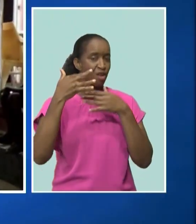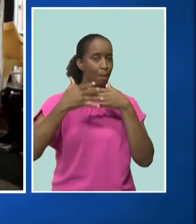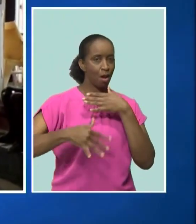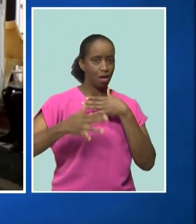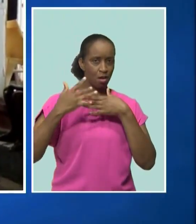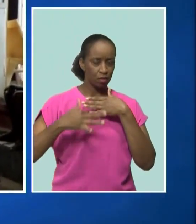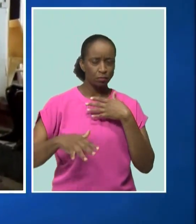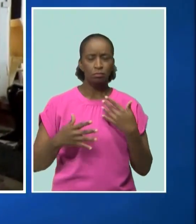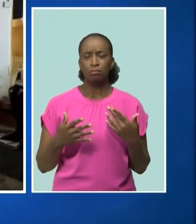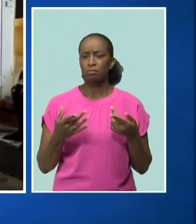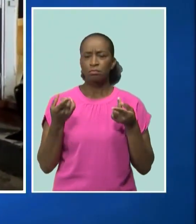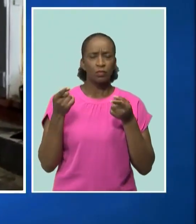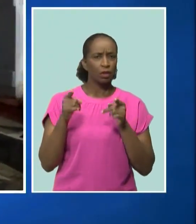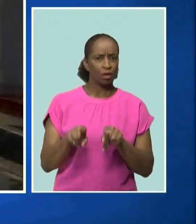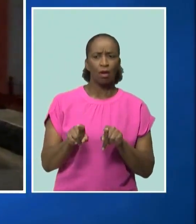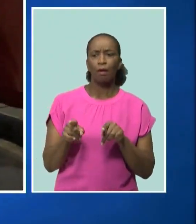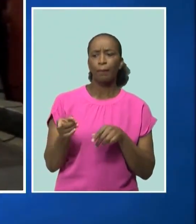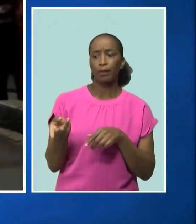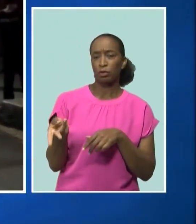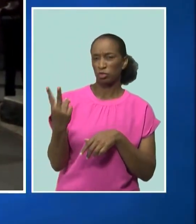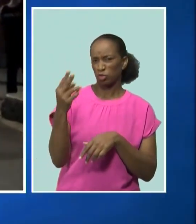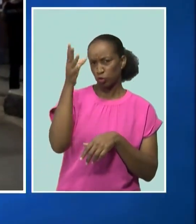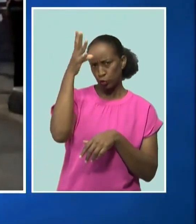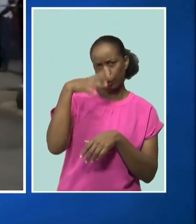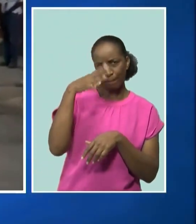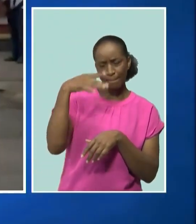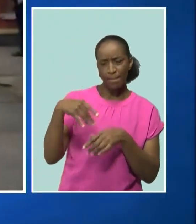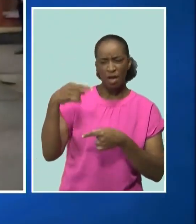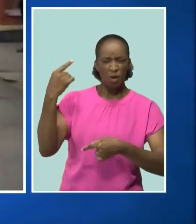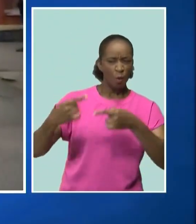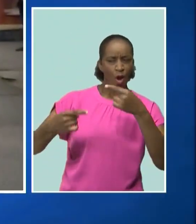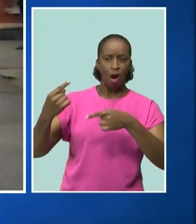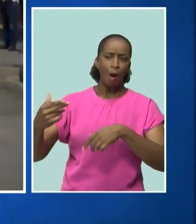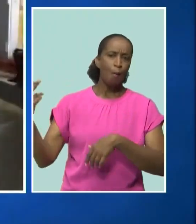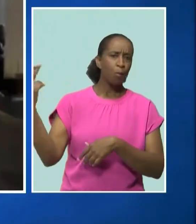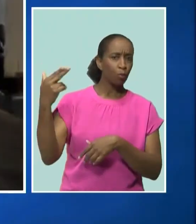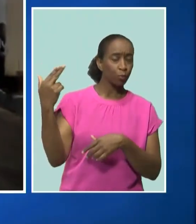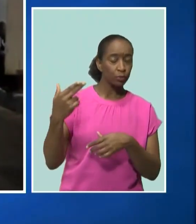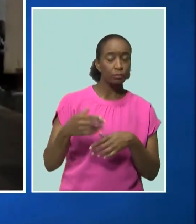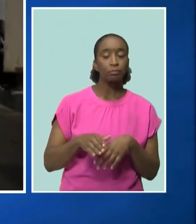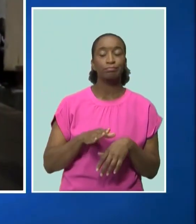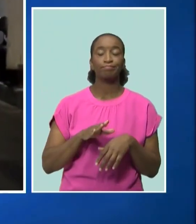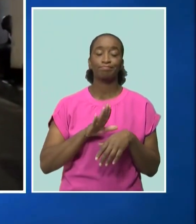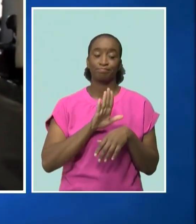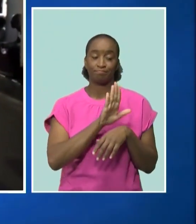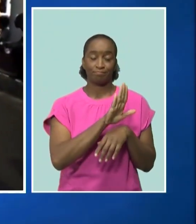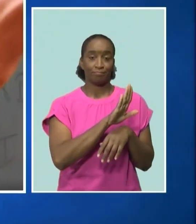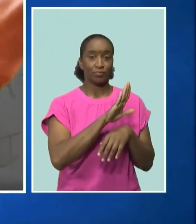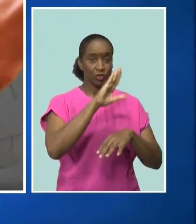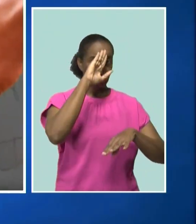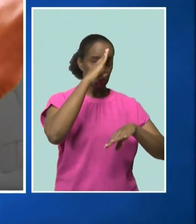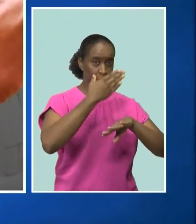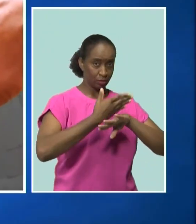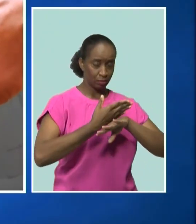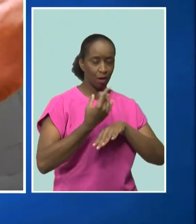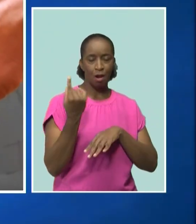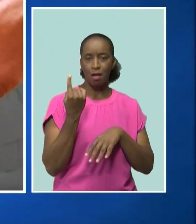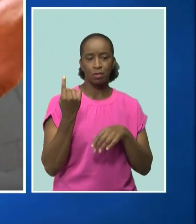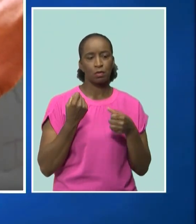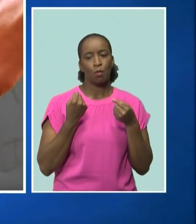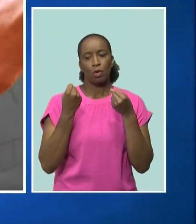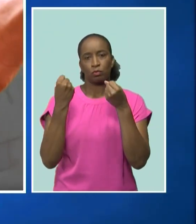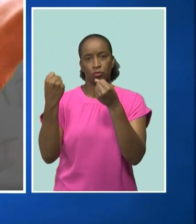between 2 men and shots were fired. Ms. Samuel's son was transported via private vehicle to the